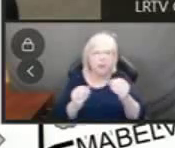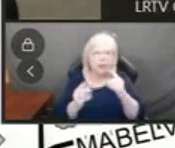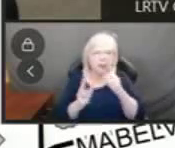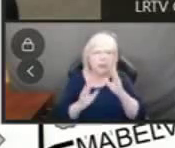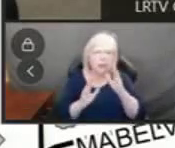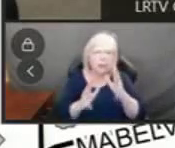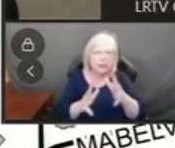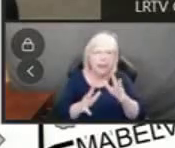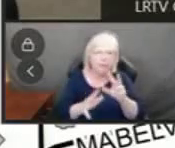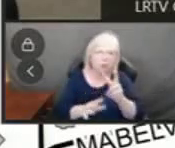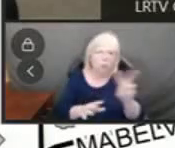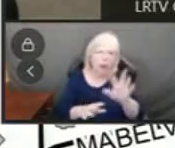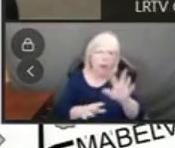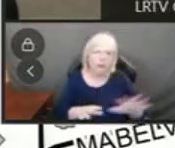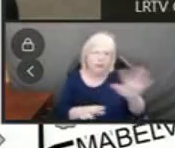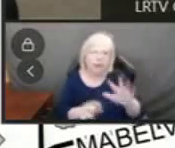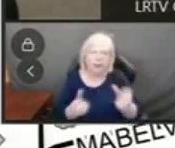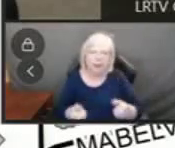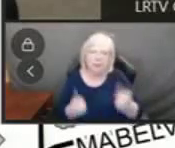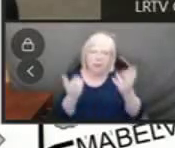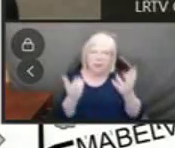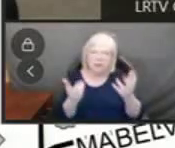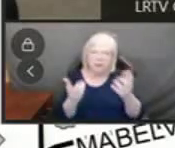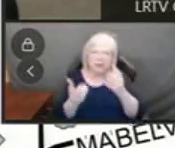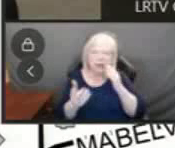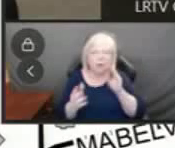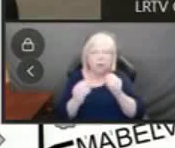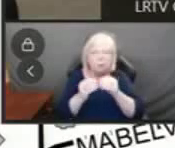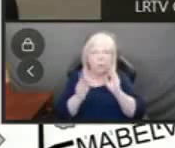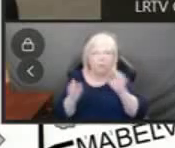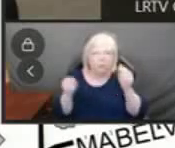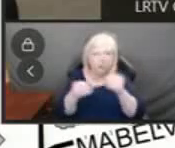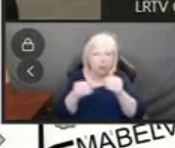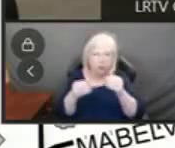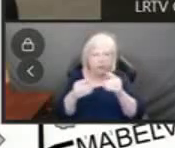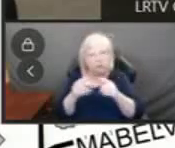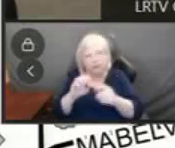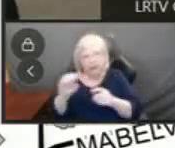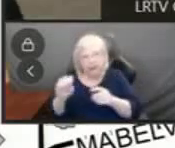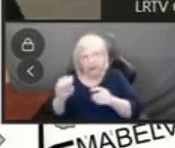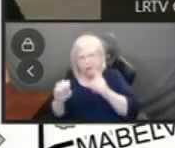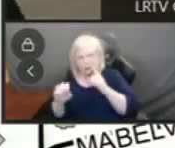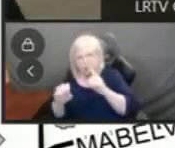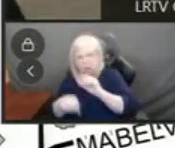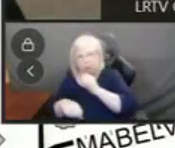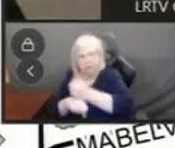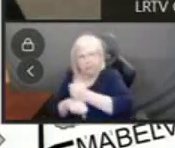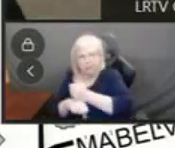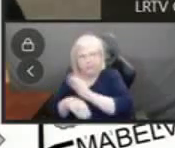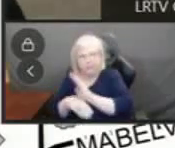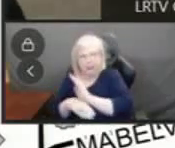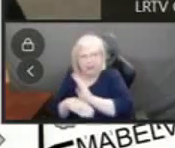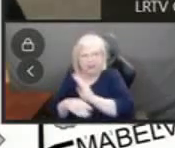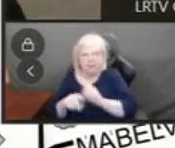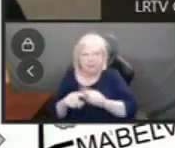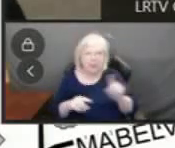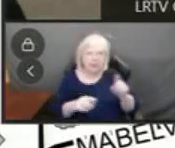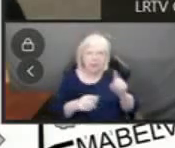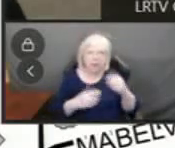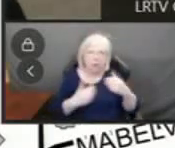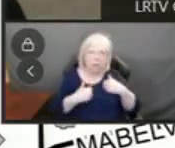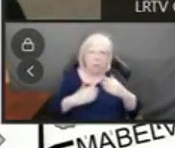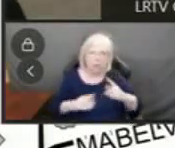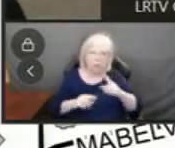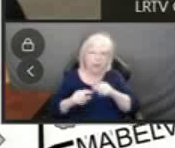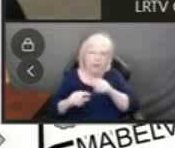the west. I know it's more focused to the center or to the east, but he is not able to